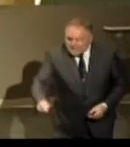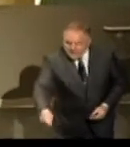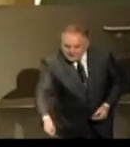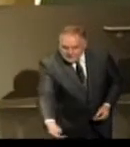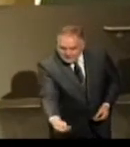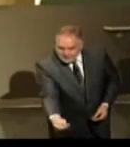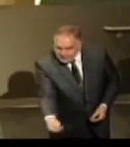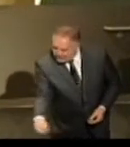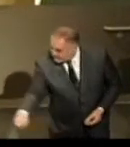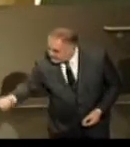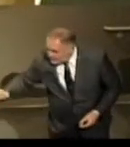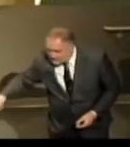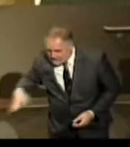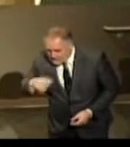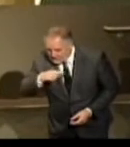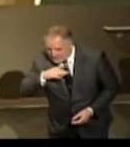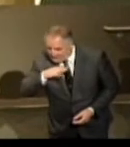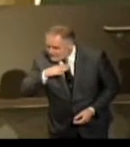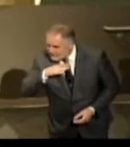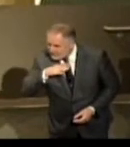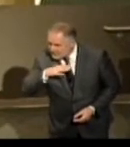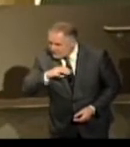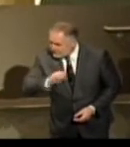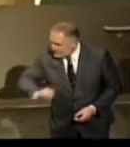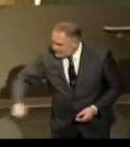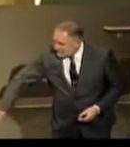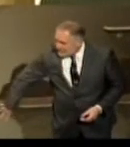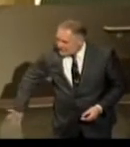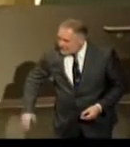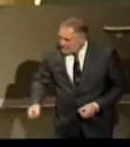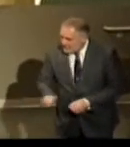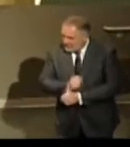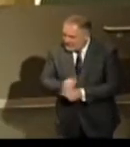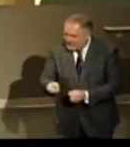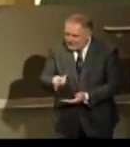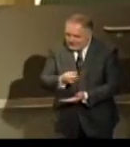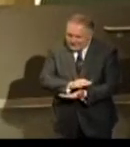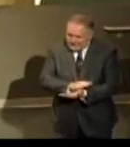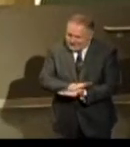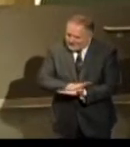old dross out of our life, some of the old stuff, the old ways, the old junk out of our life.